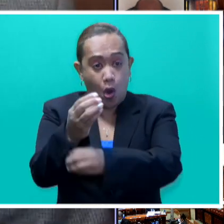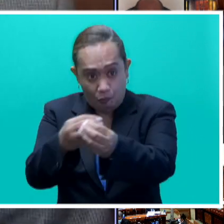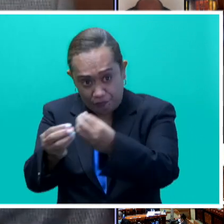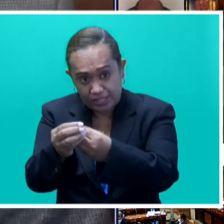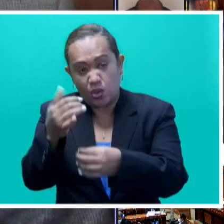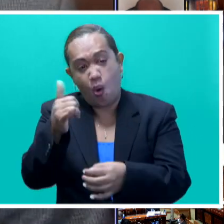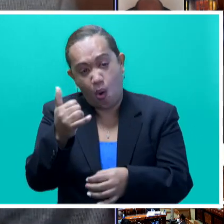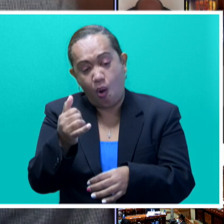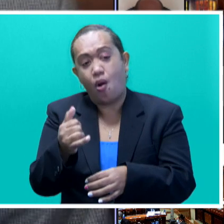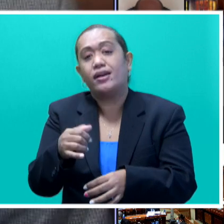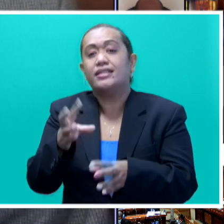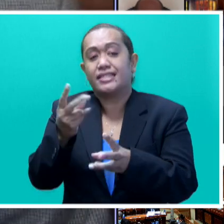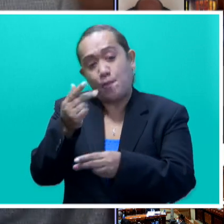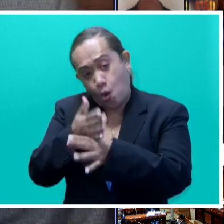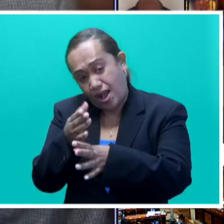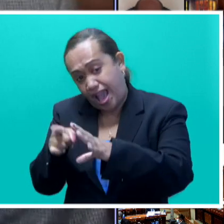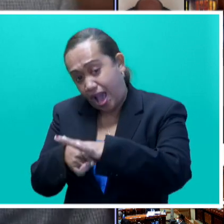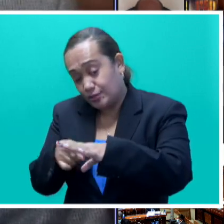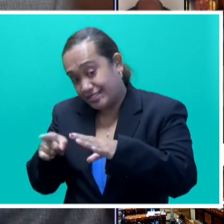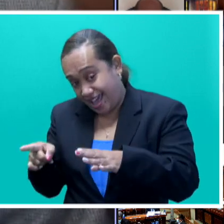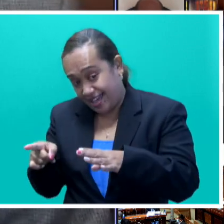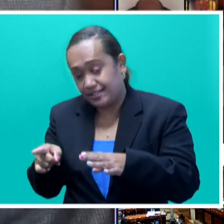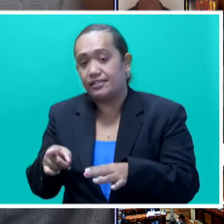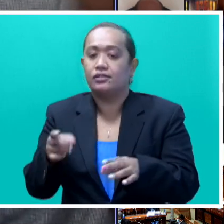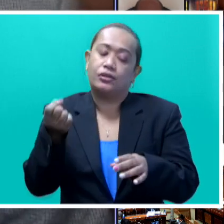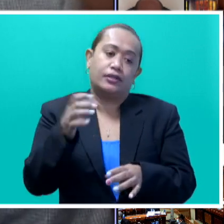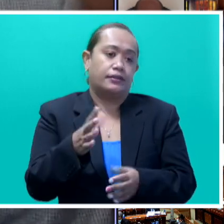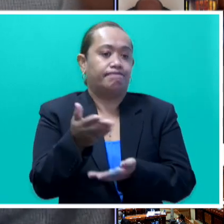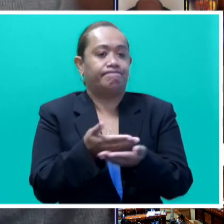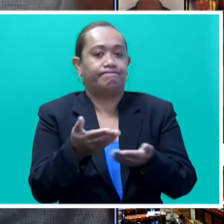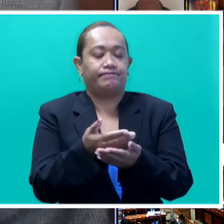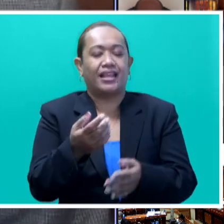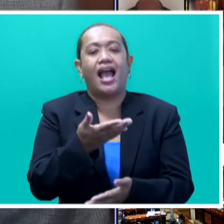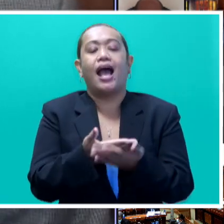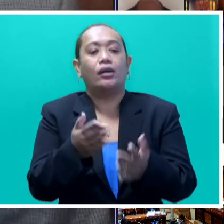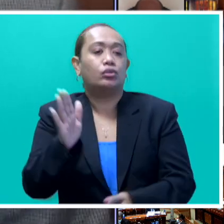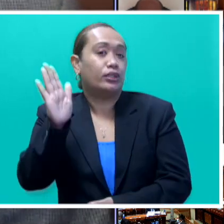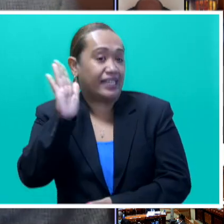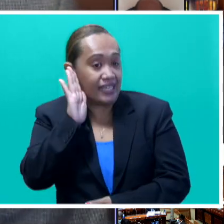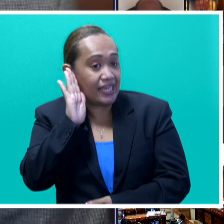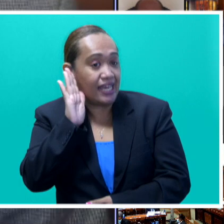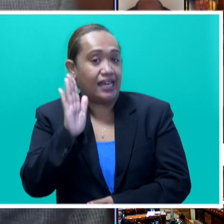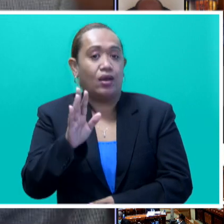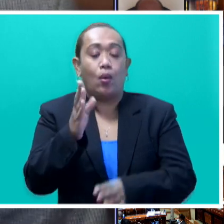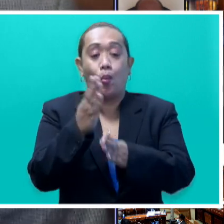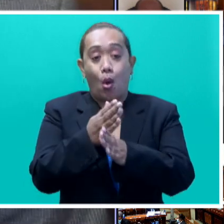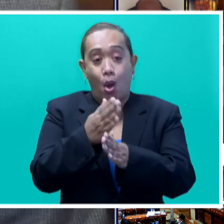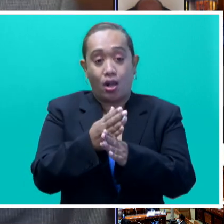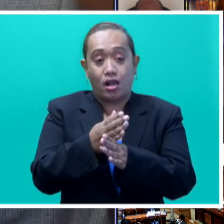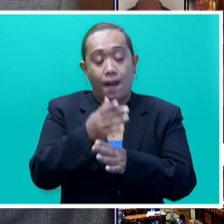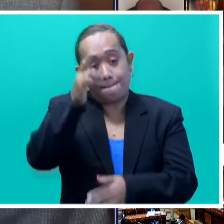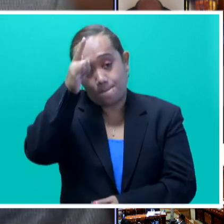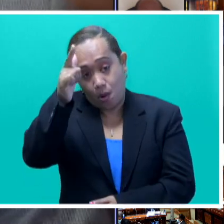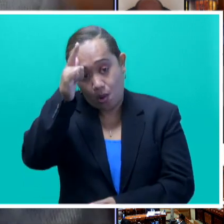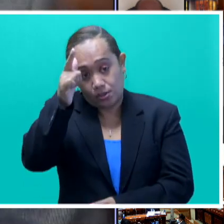The purpose of this consultation was to meet and hear the workers, employers, and